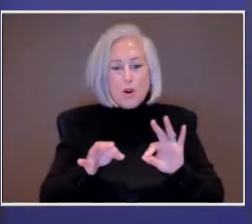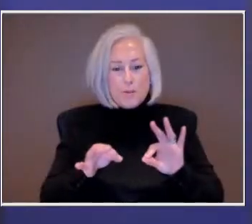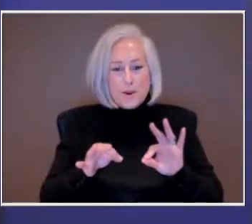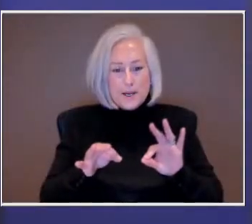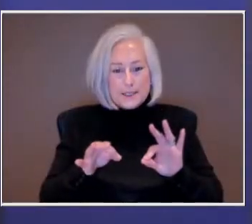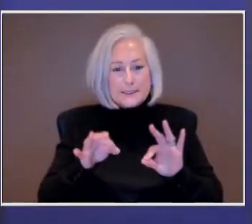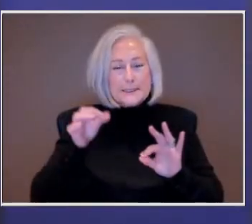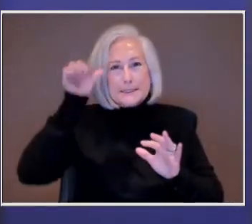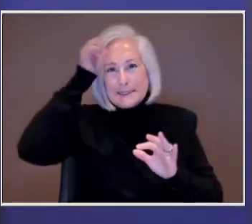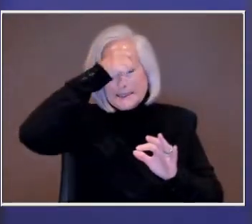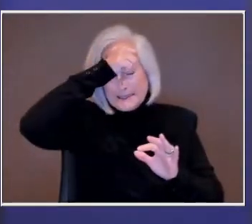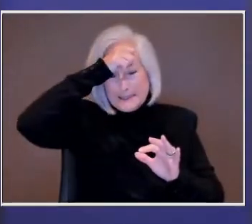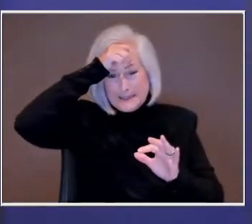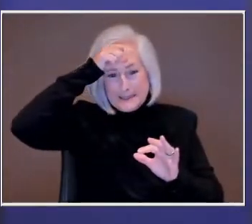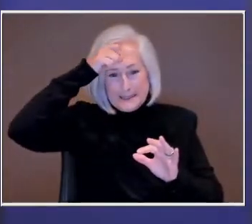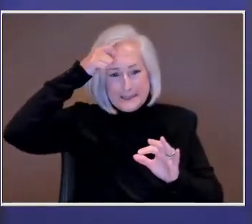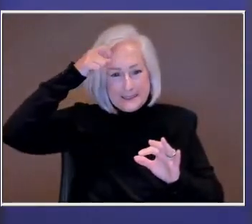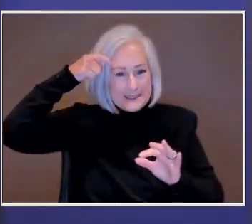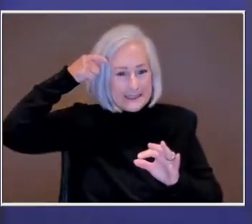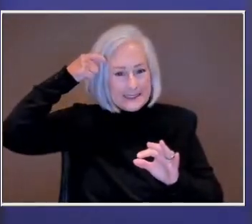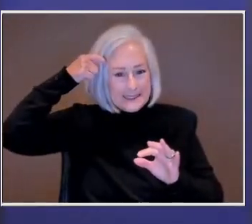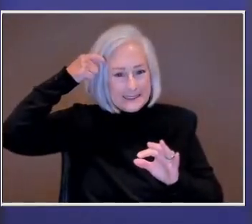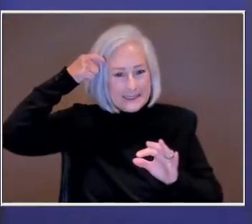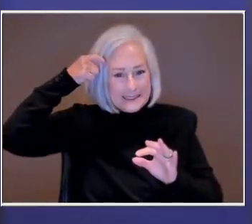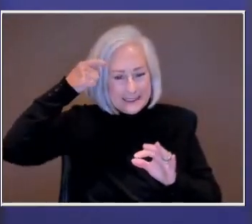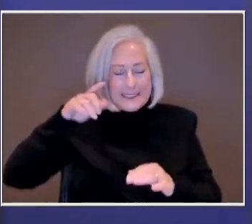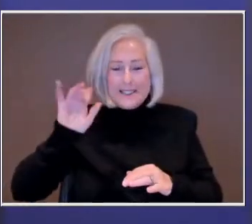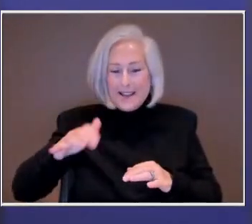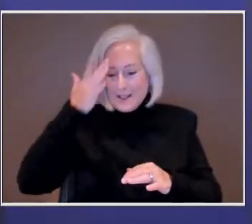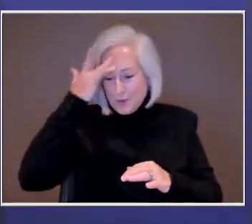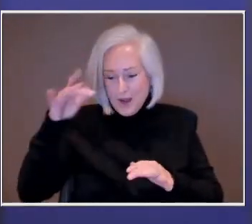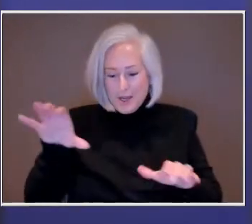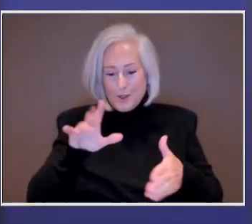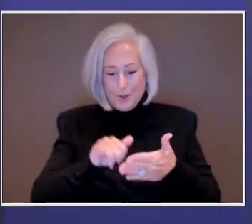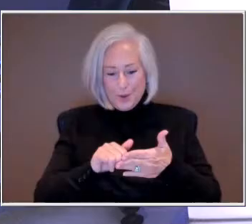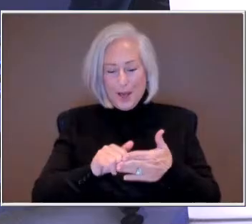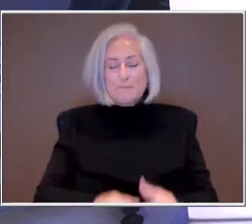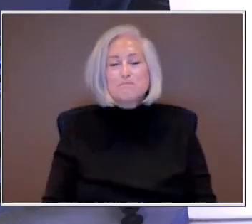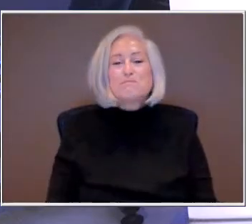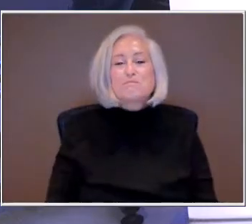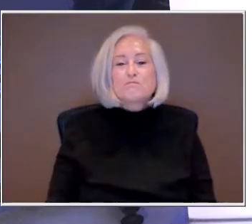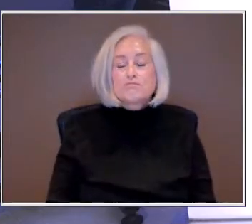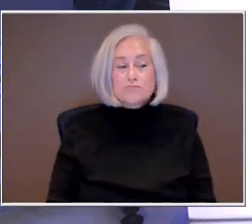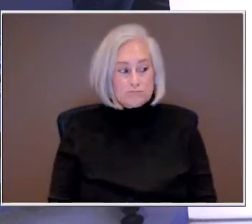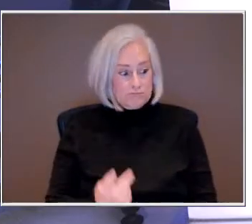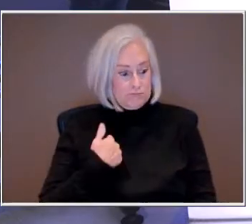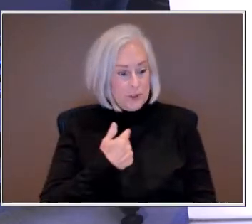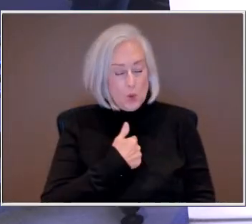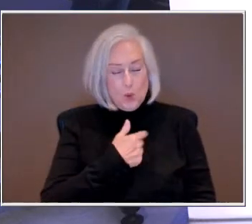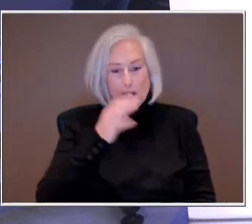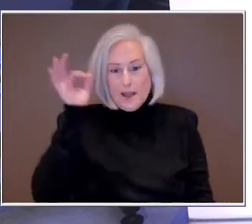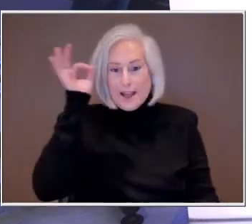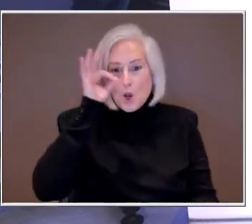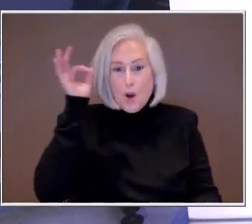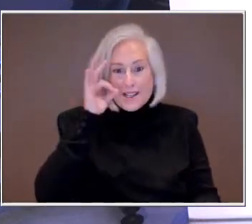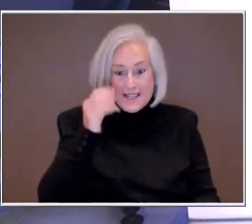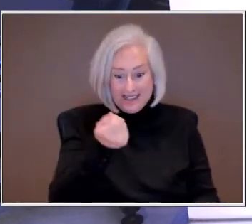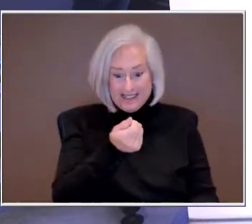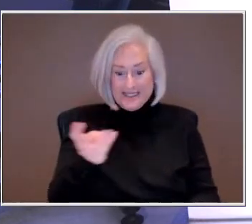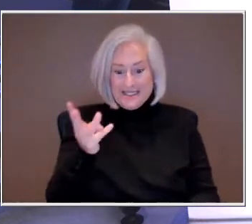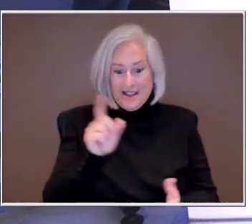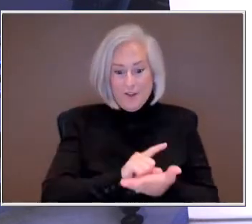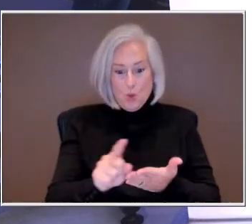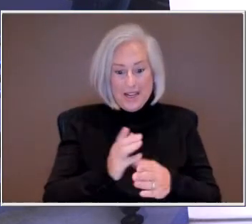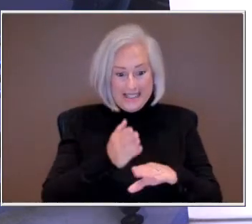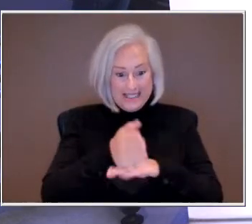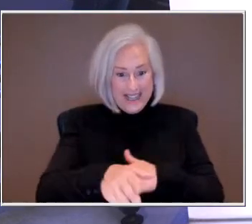okay, healthy in, healthy out, let's go. This is what we're doing it for, so. And we had no idea, neither did you, just a couple weeks after we first interviewed you, that